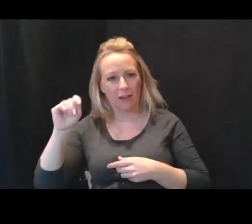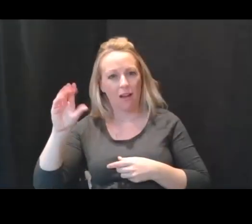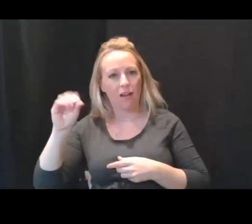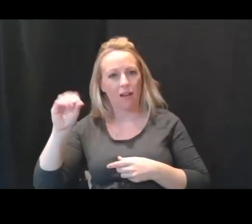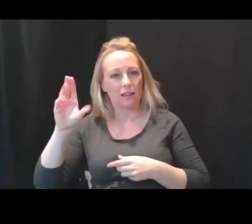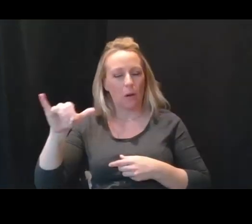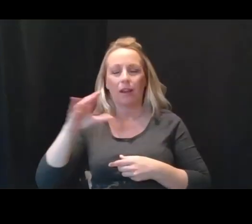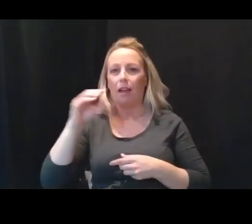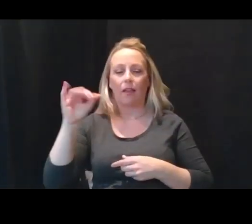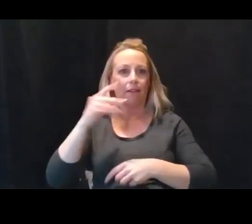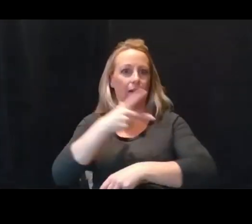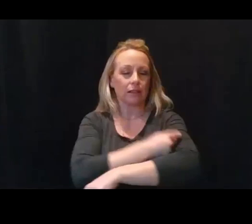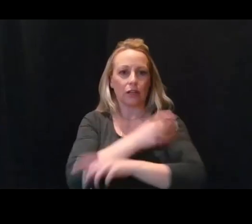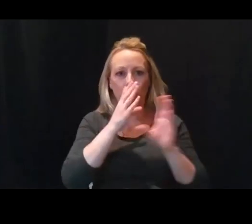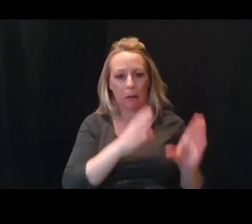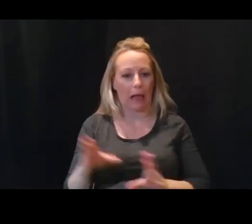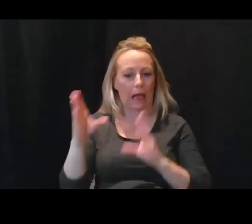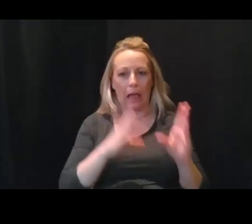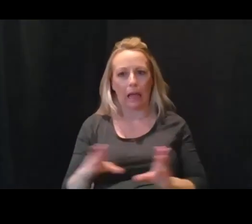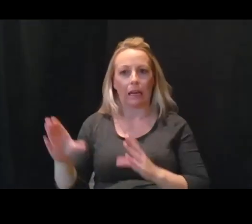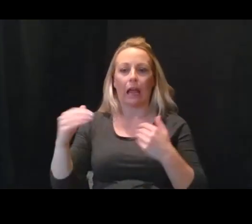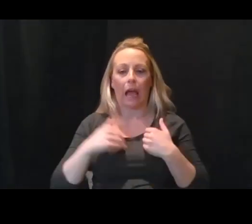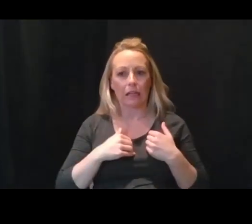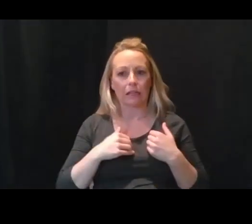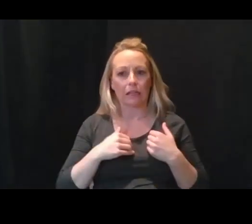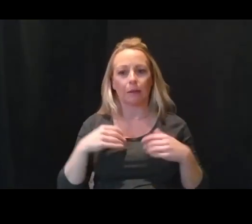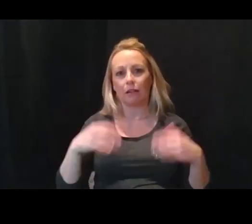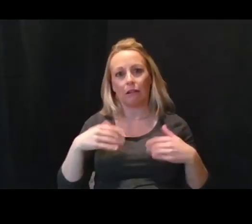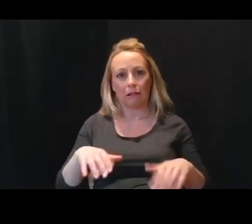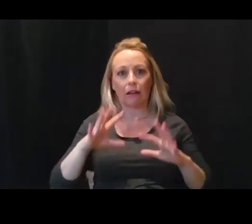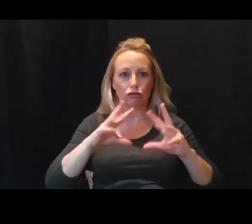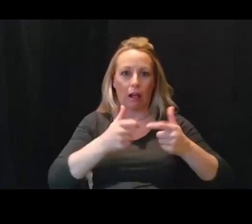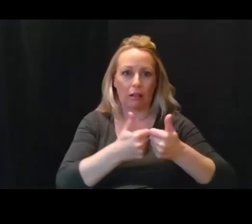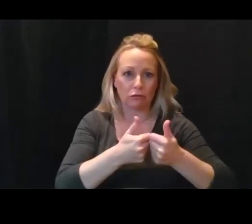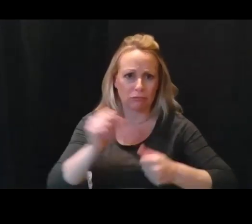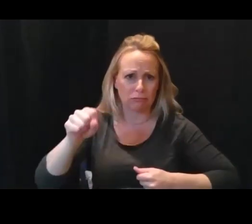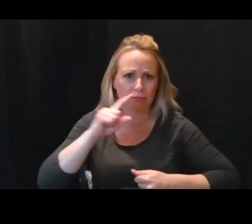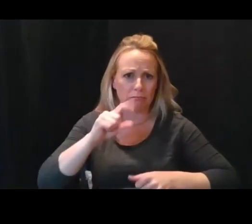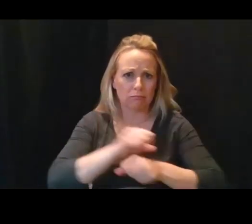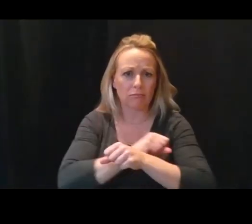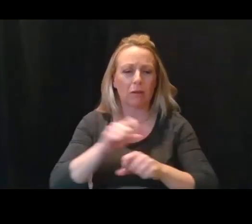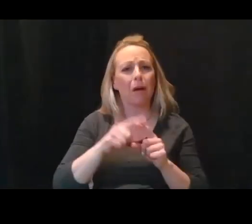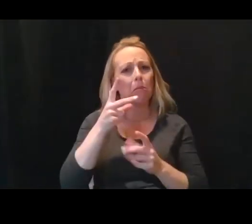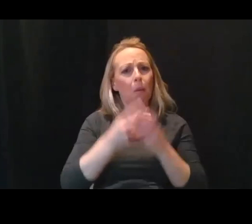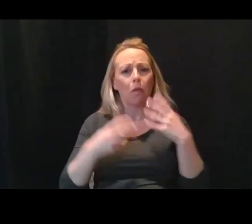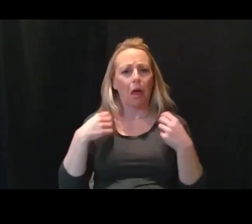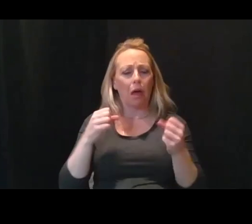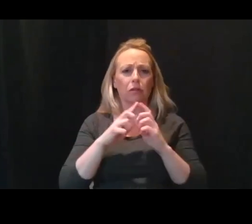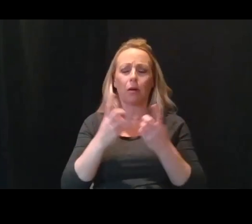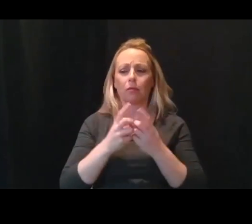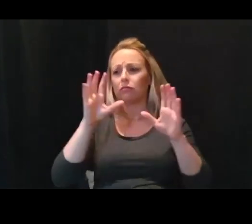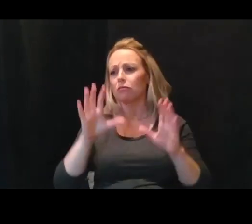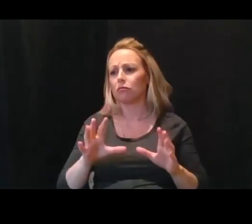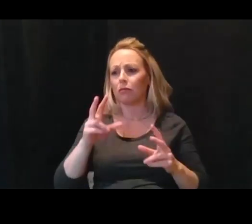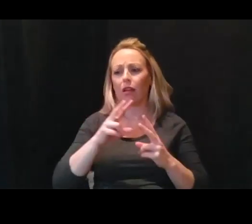vaccination planning has been a challenge, no doubt, but both health departments have been great partners, and we